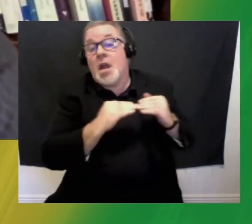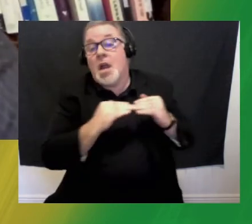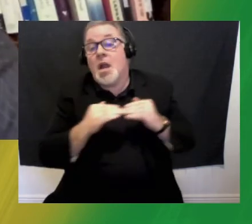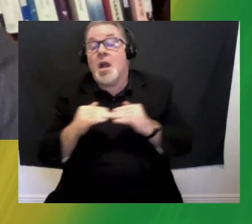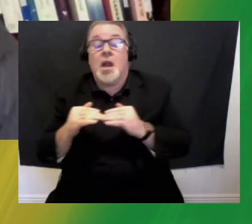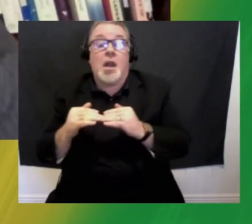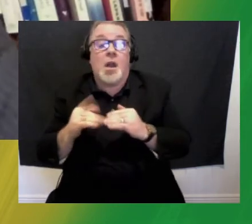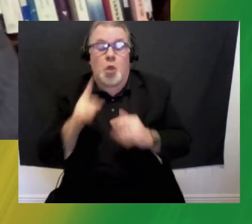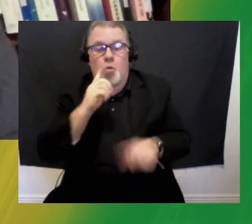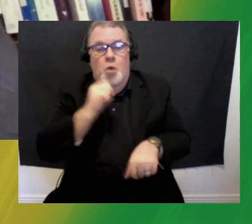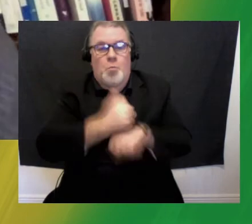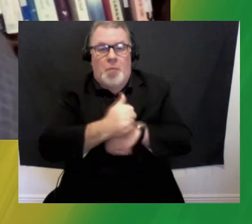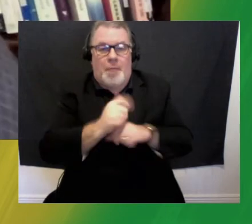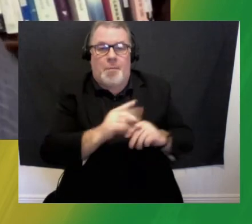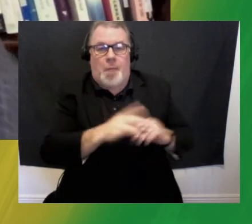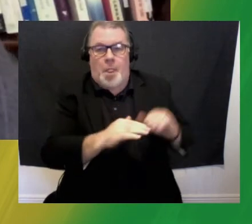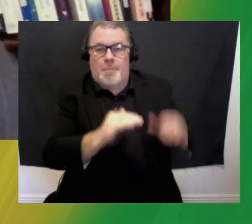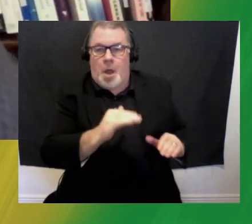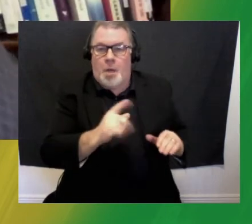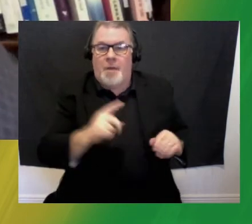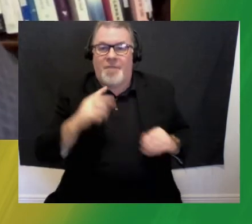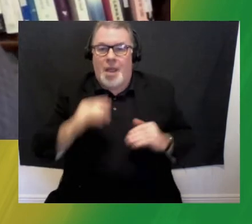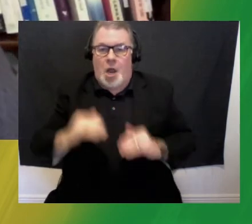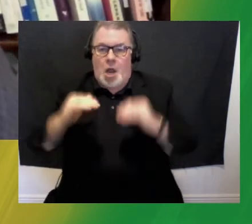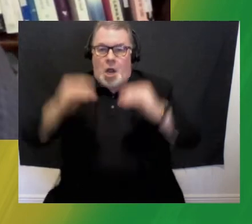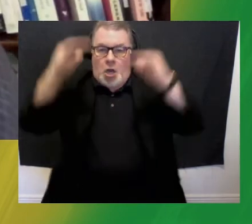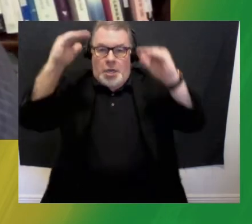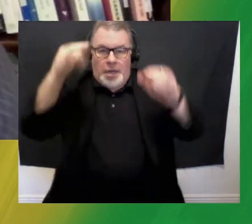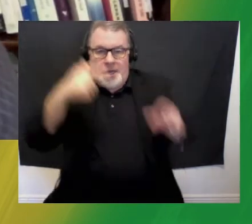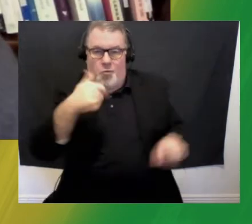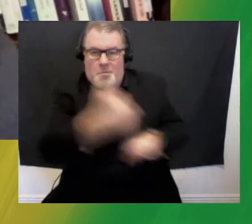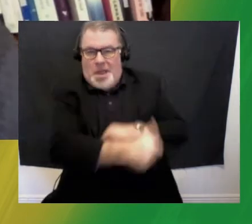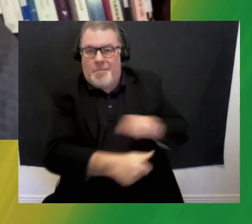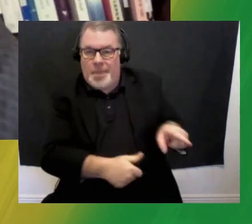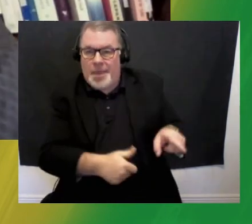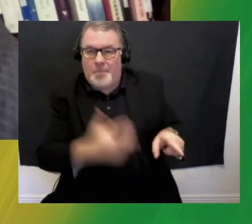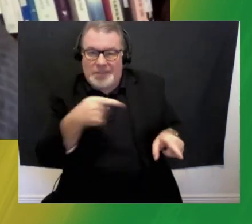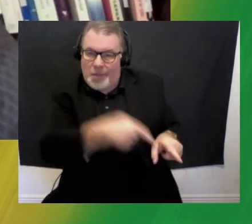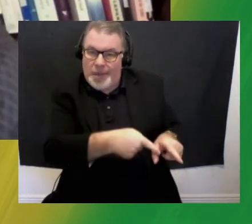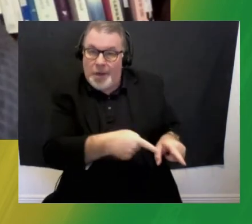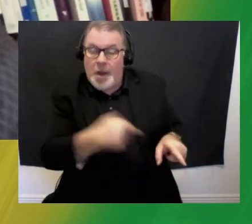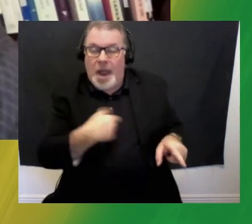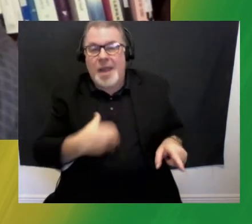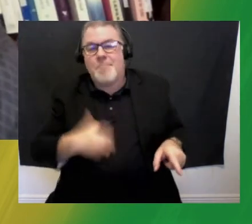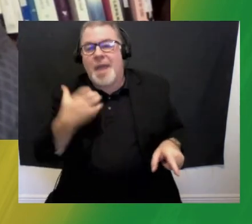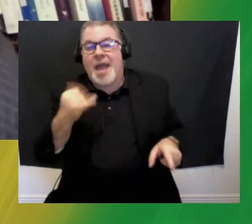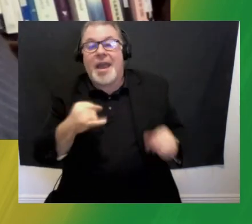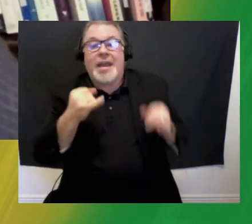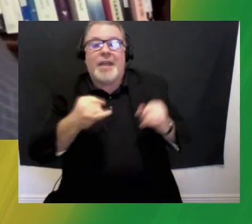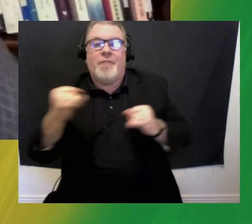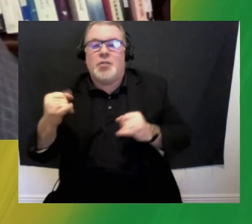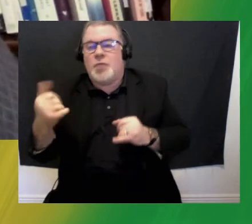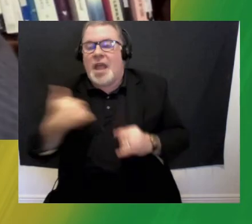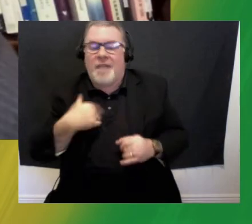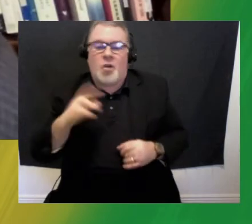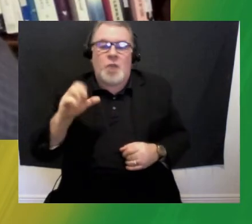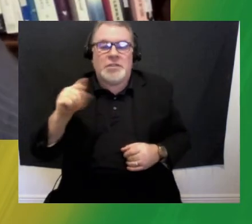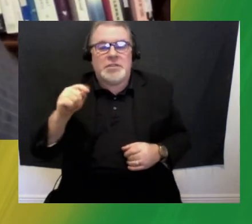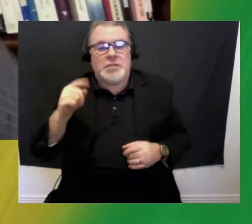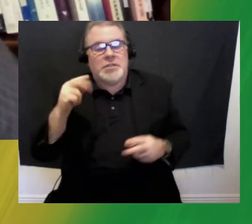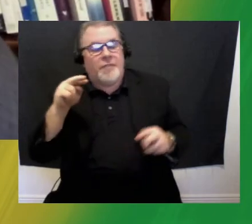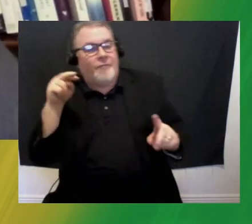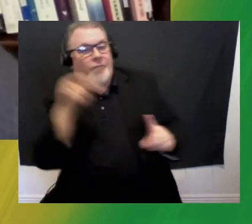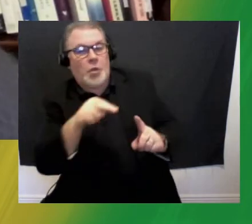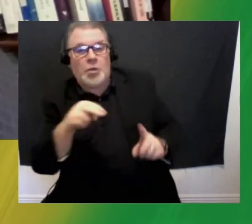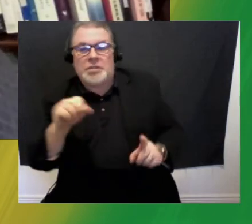the folks on the bottom of the hierarchies for being there. So I can be mad at individuals for having racist views and sexist